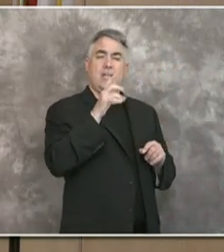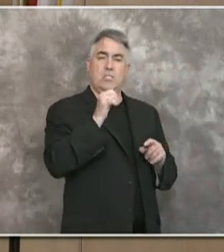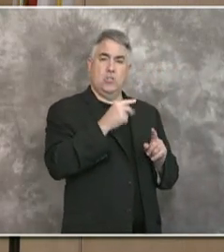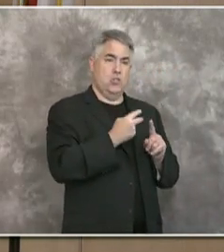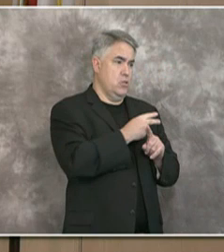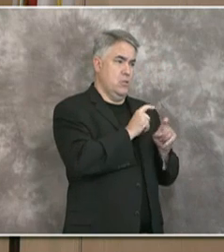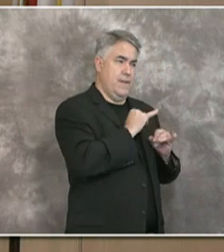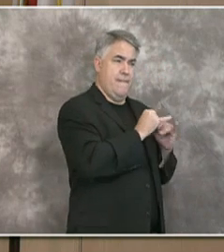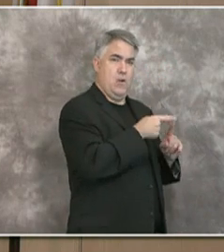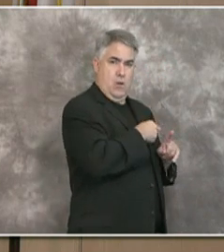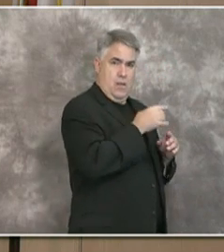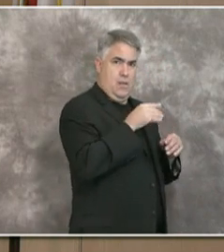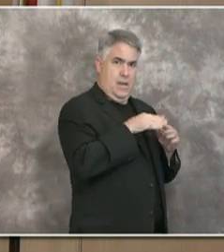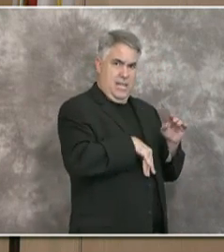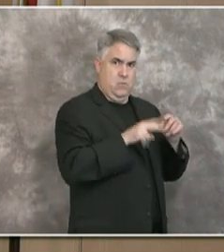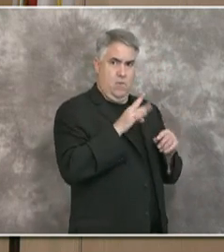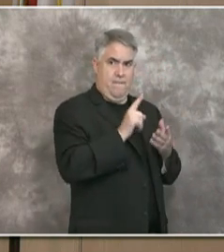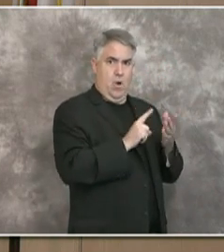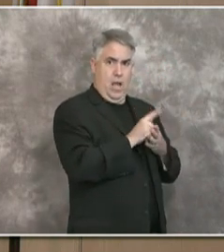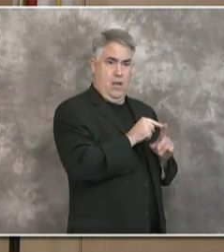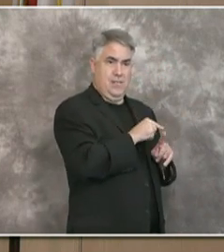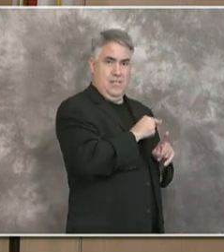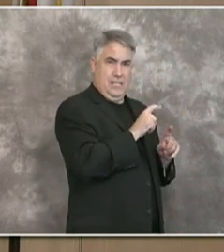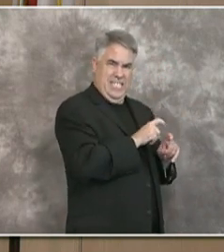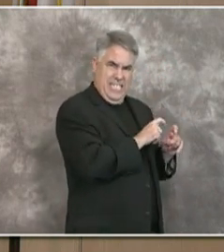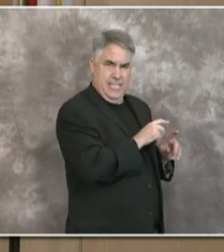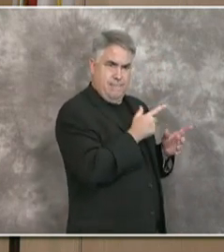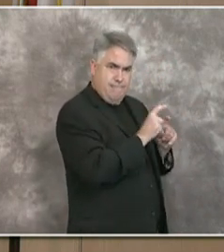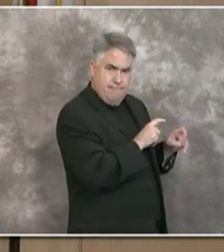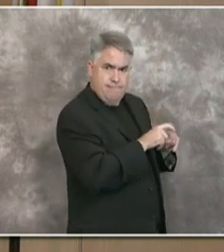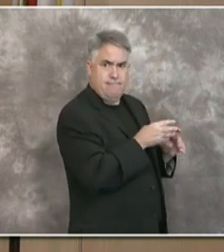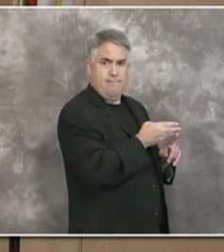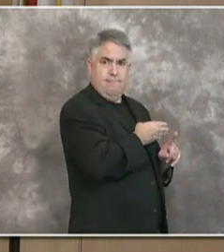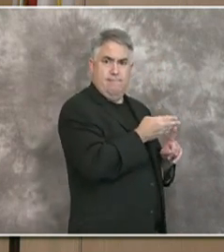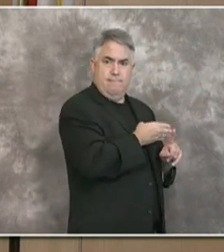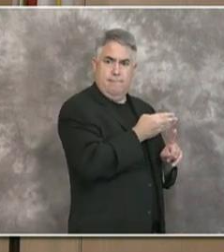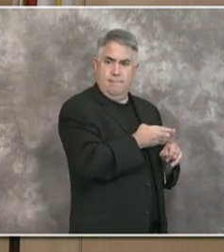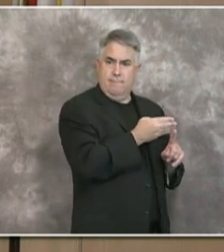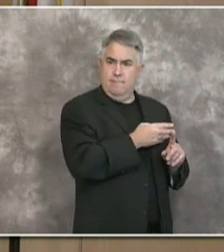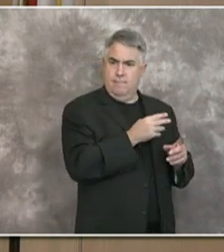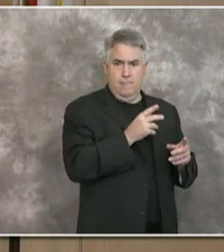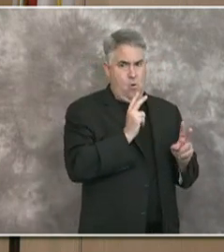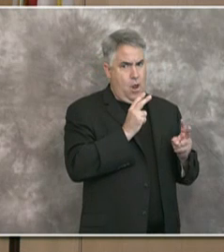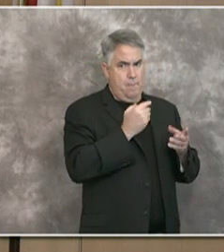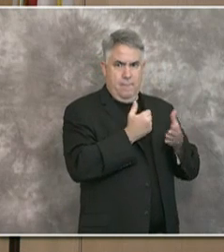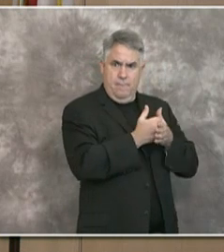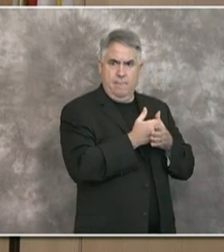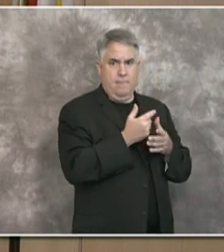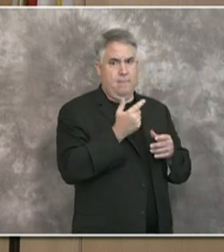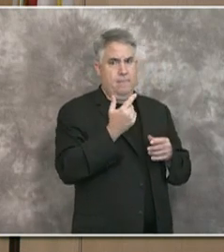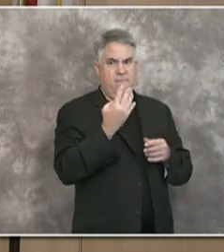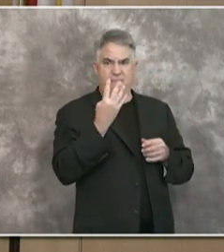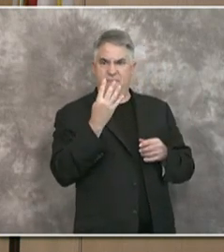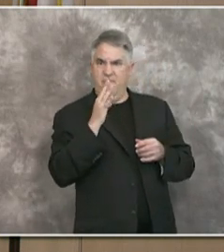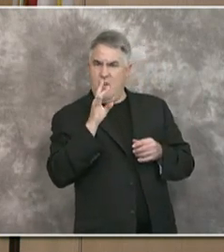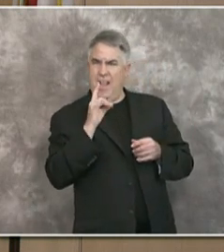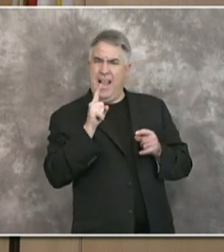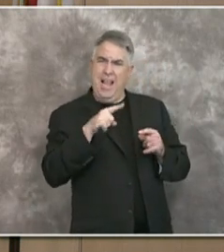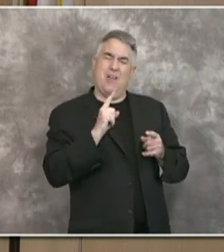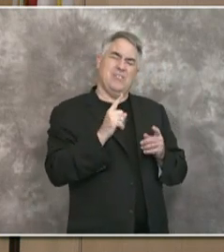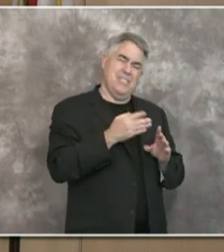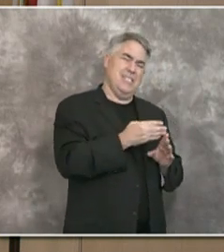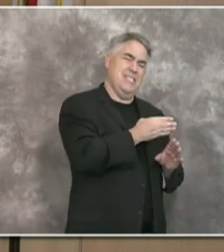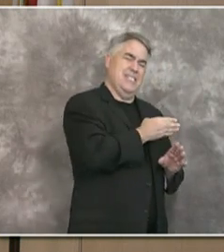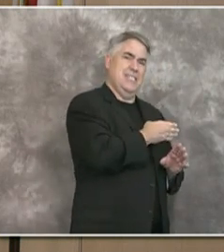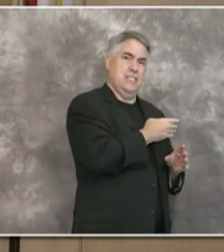close contacts within 24 hours. So that sounds like they want to get to close contacts within 48 hours. What I'd like to know is whether or